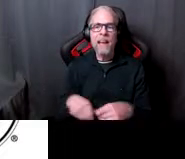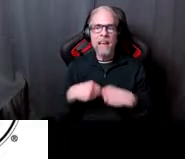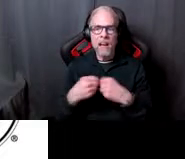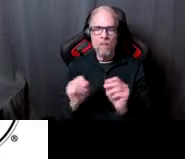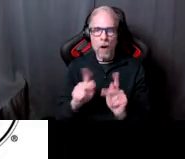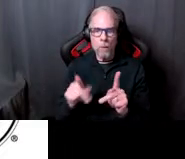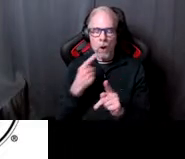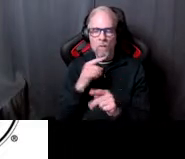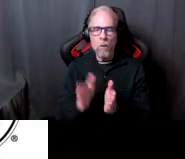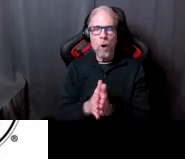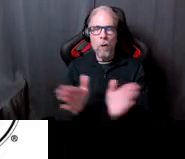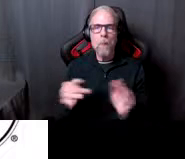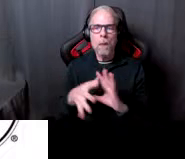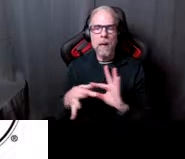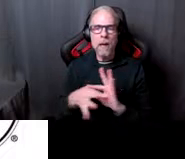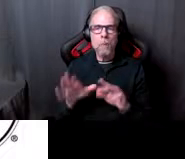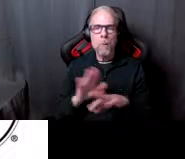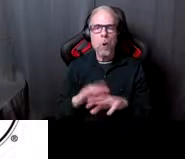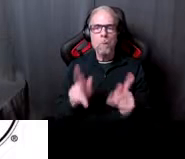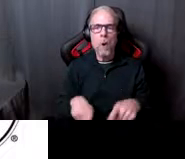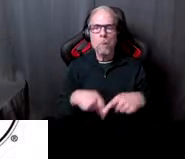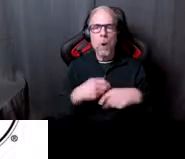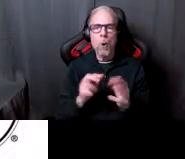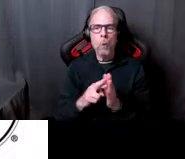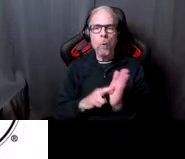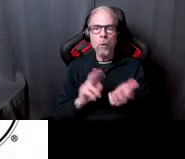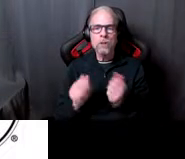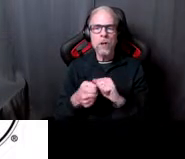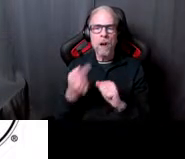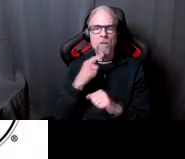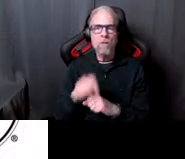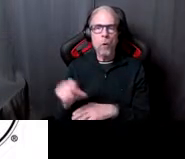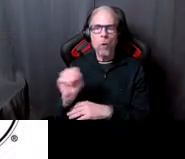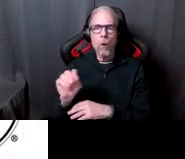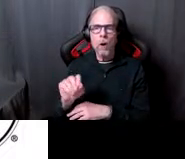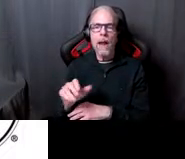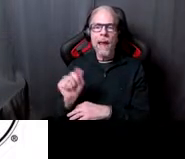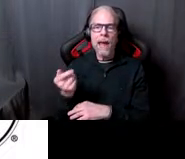the proposed rule changes to the Oregon Administrative Rule